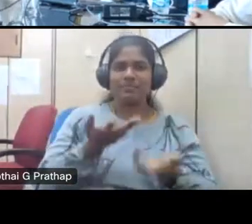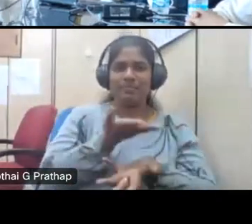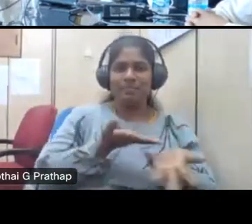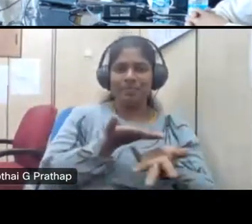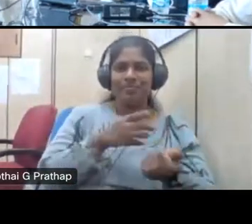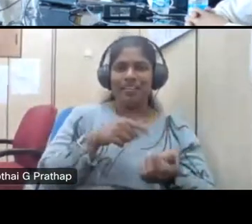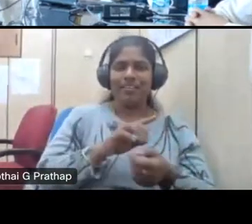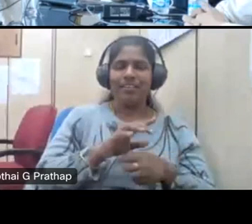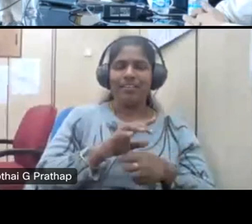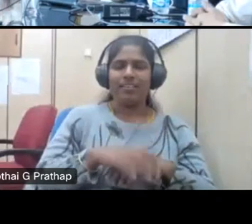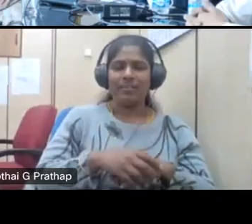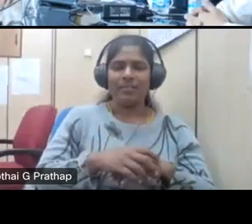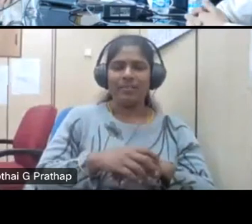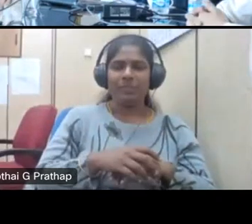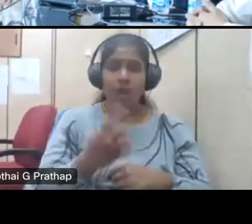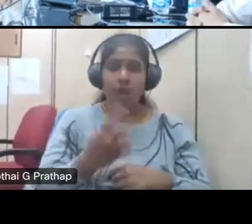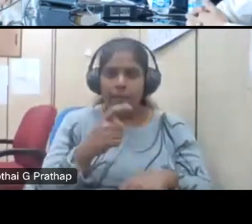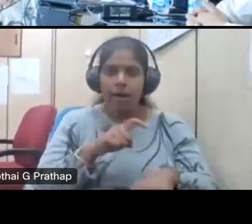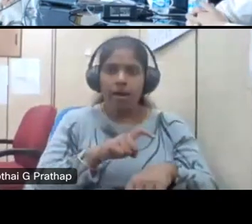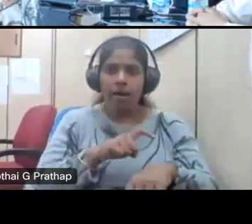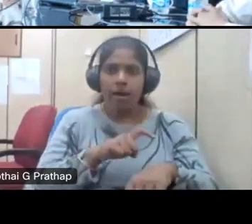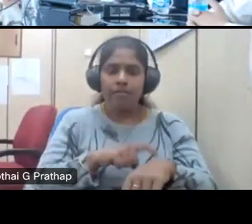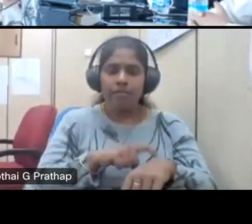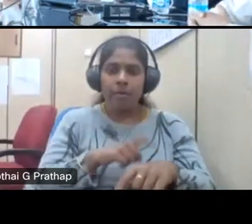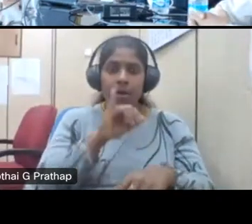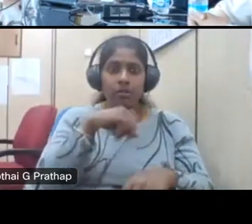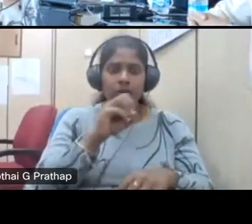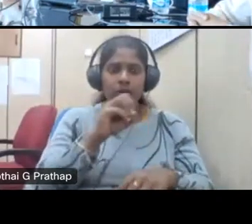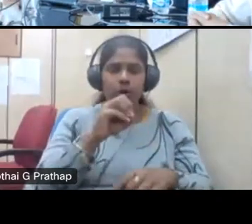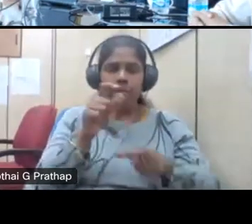600 within a minute, sir. Everybody.